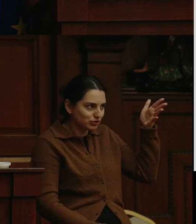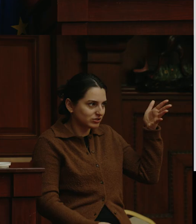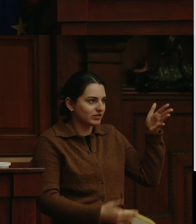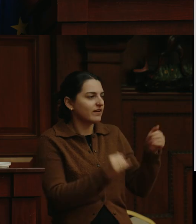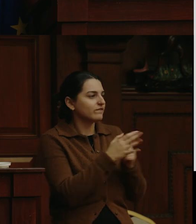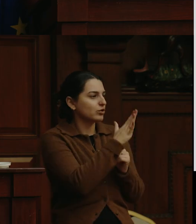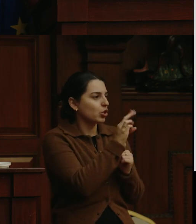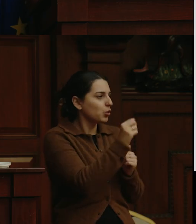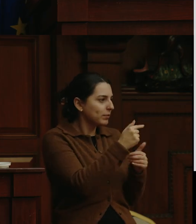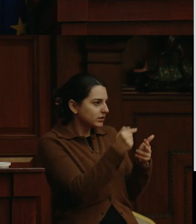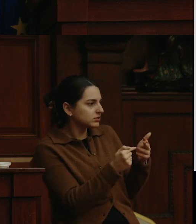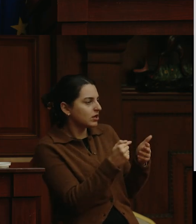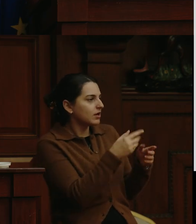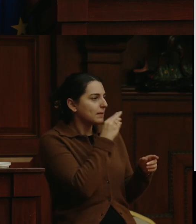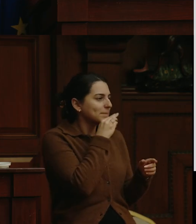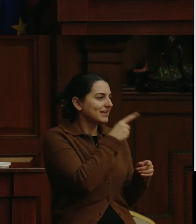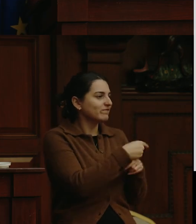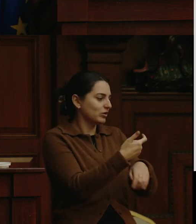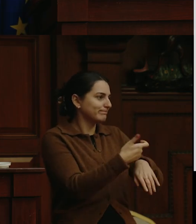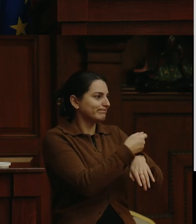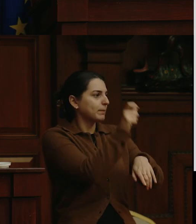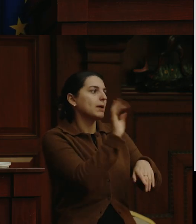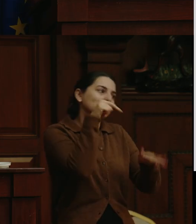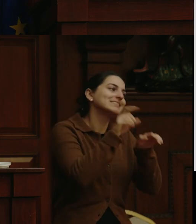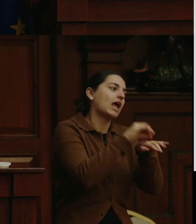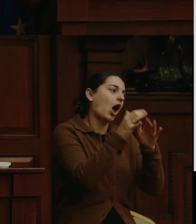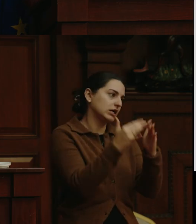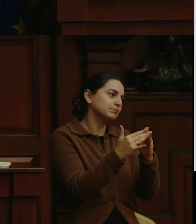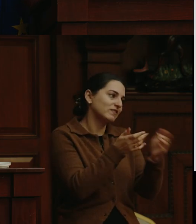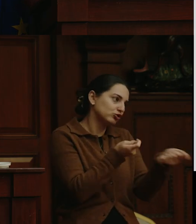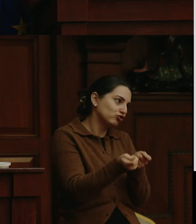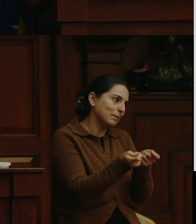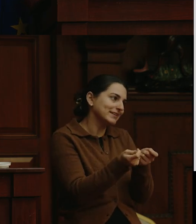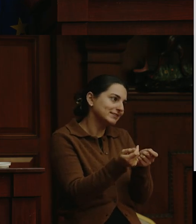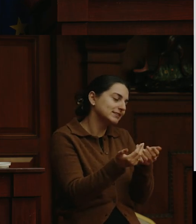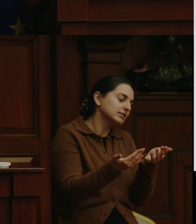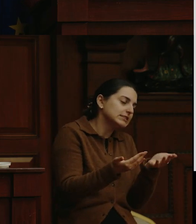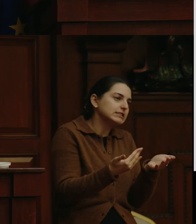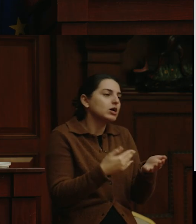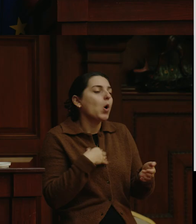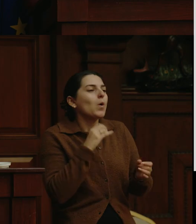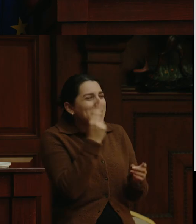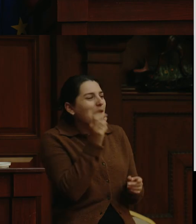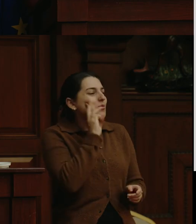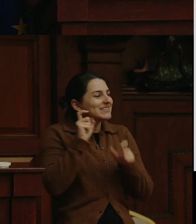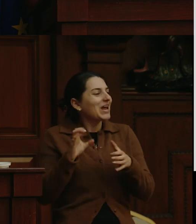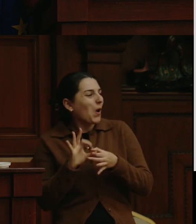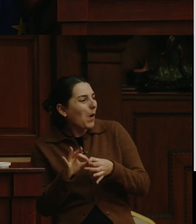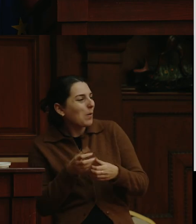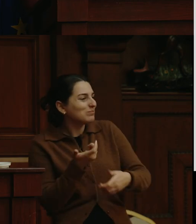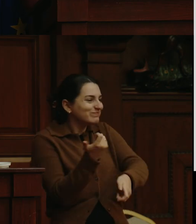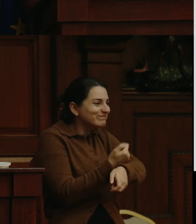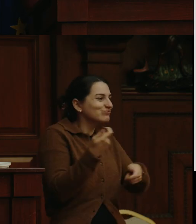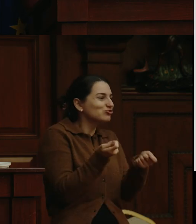in lupus, and those are intravenous, so the patient does have to come to the hospital. Yes, ideally, it would be nice if they could have treatment at home,